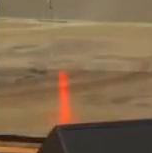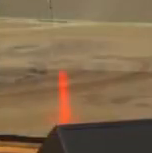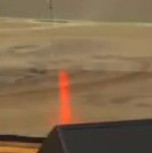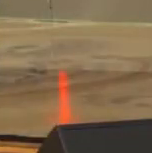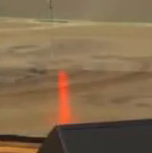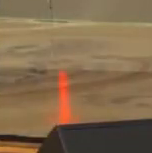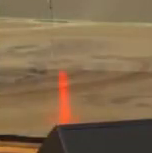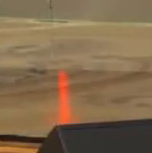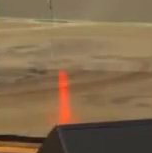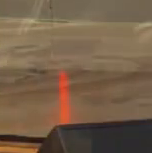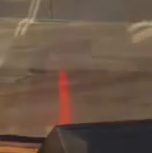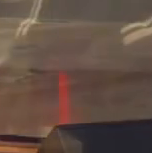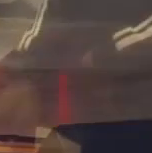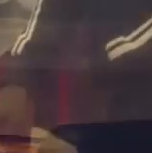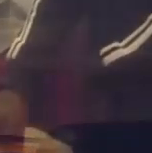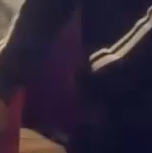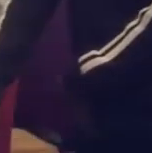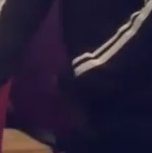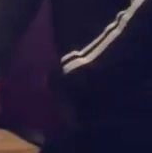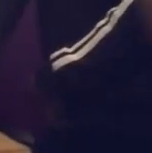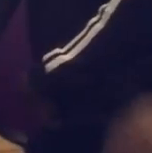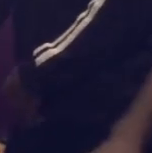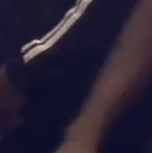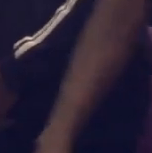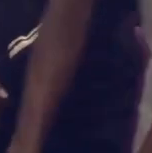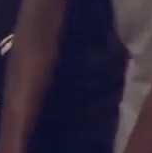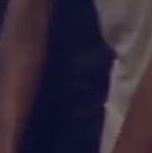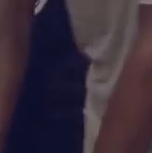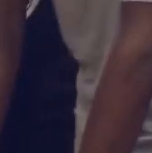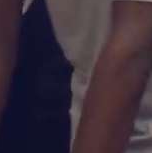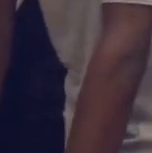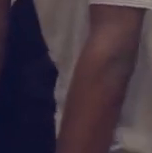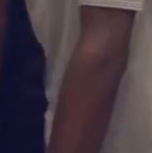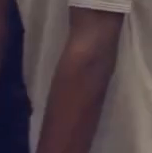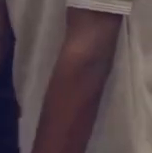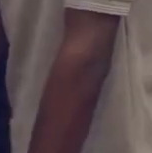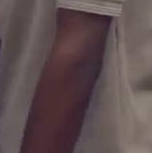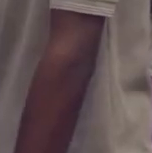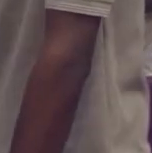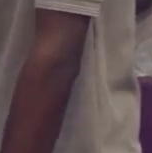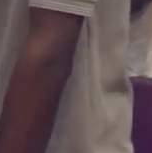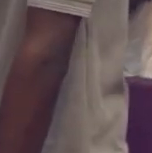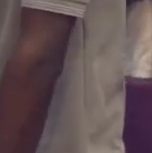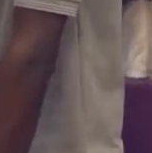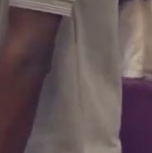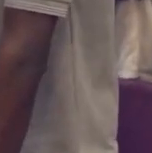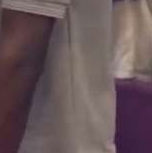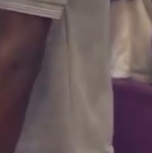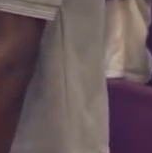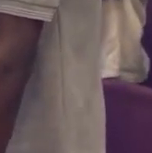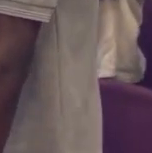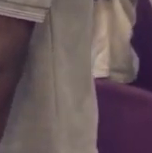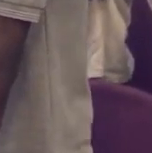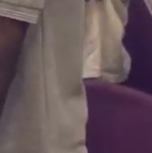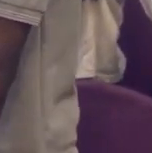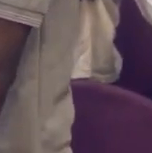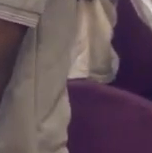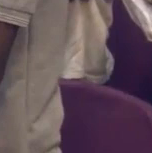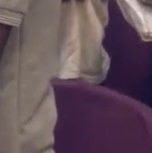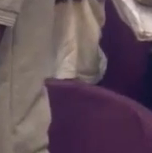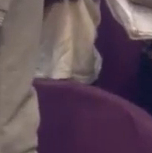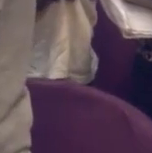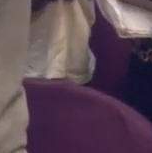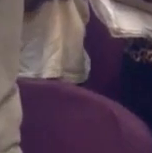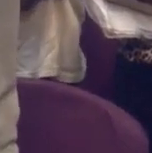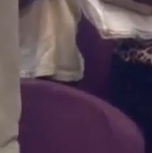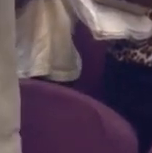in Jesus' name. And for those who are coming for the first time, I pray it will be a memorable time with you